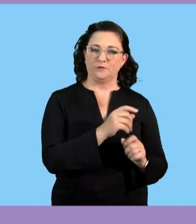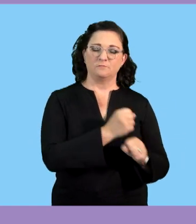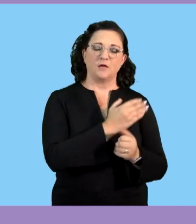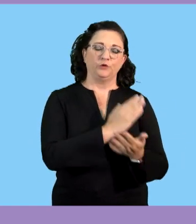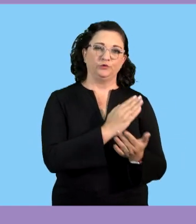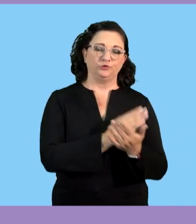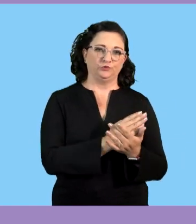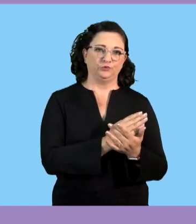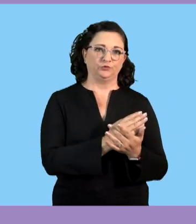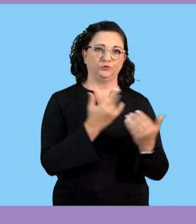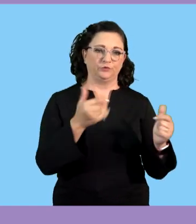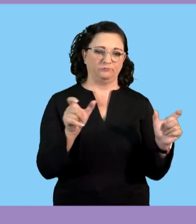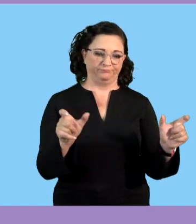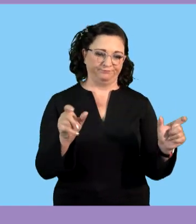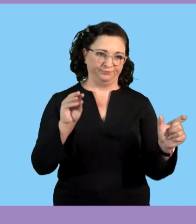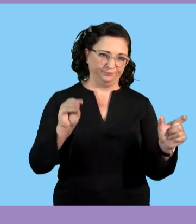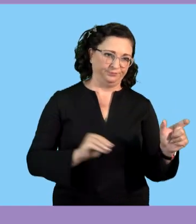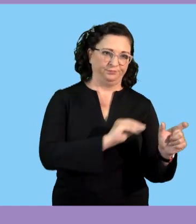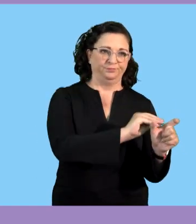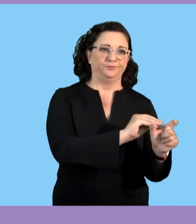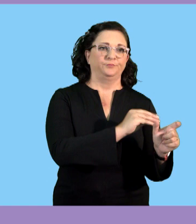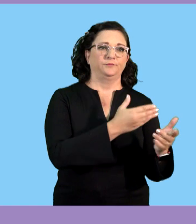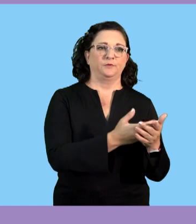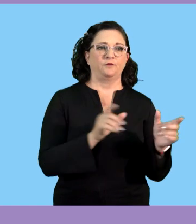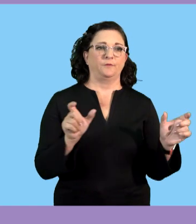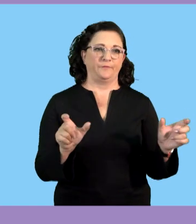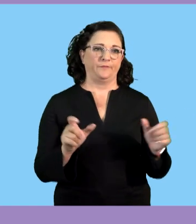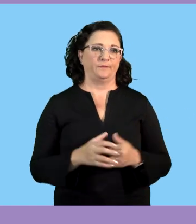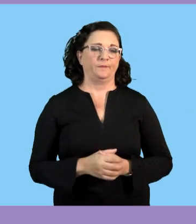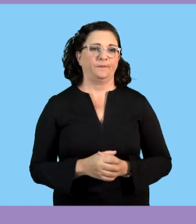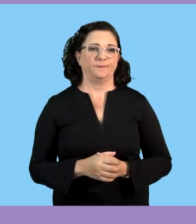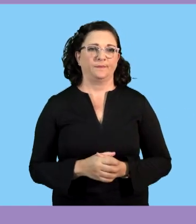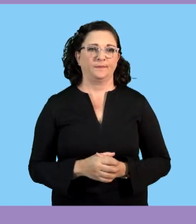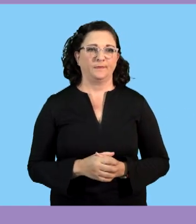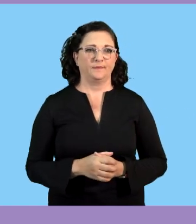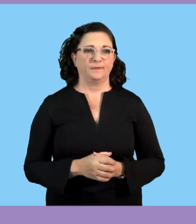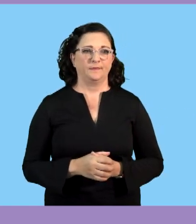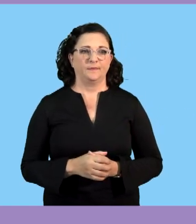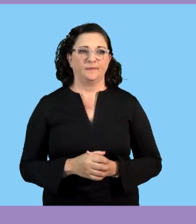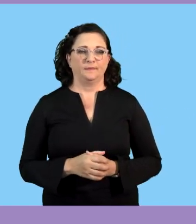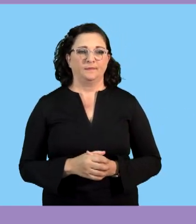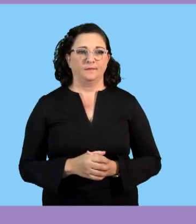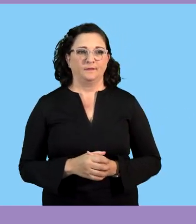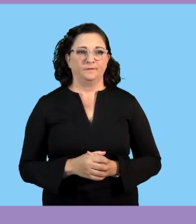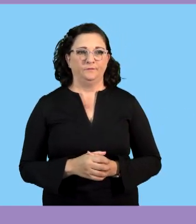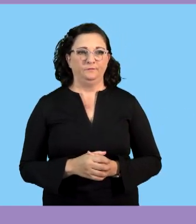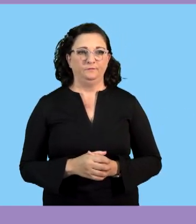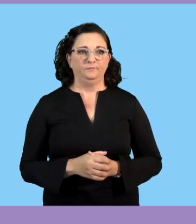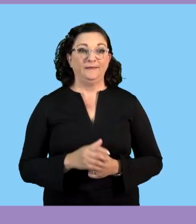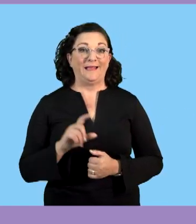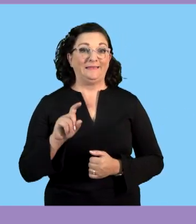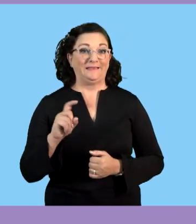our unknowns are on one side of the equal sign. So what we're going to do there is to look at